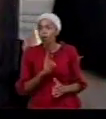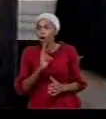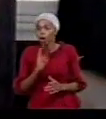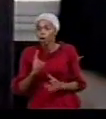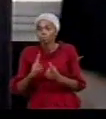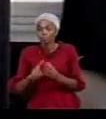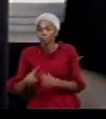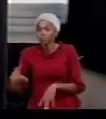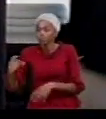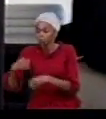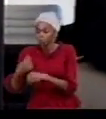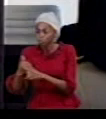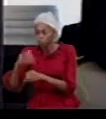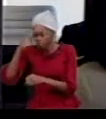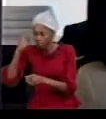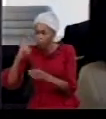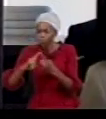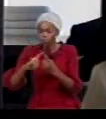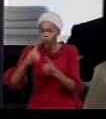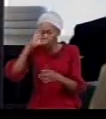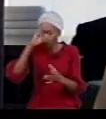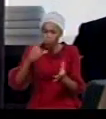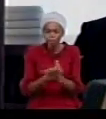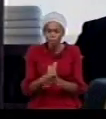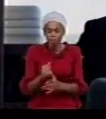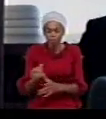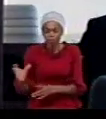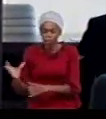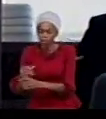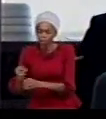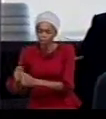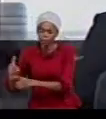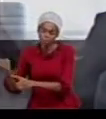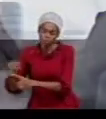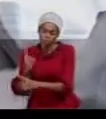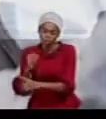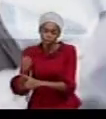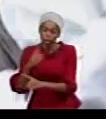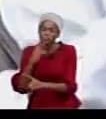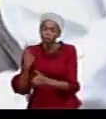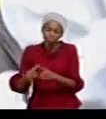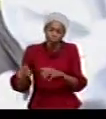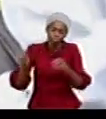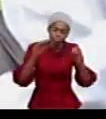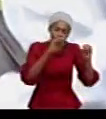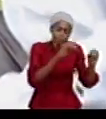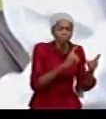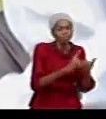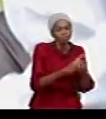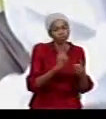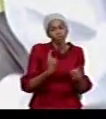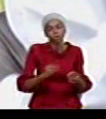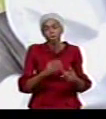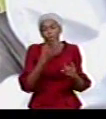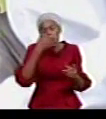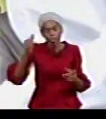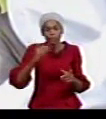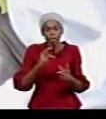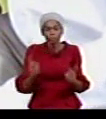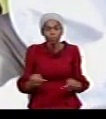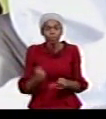them from where they are to where they ought to be. God will use you. God will use